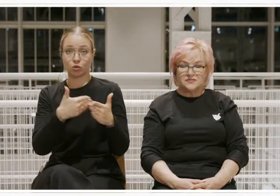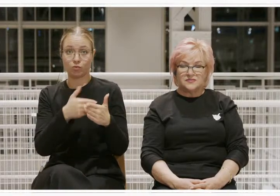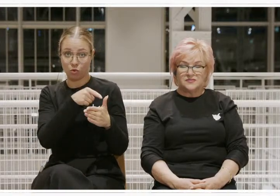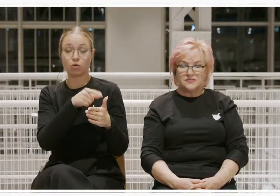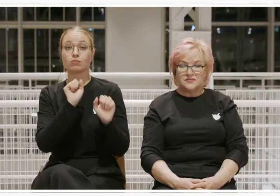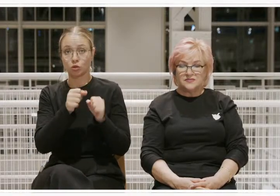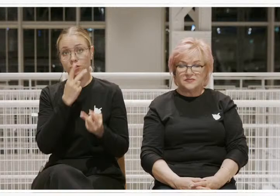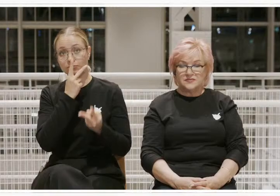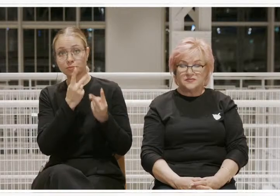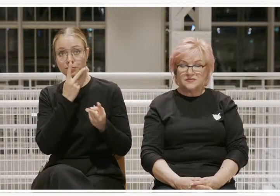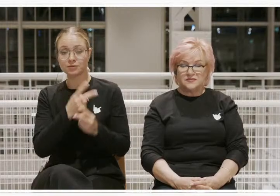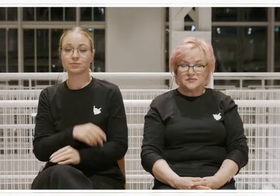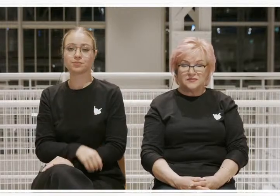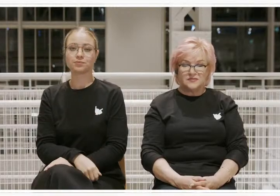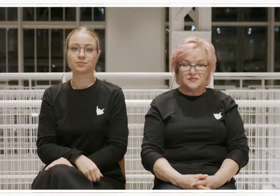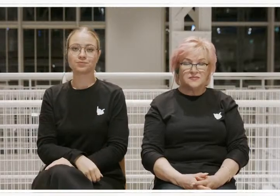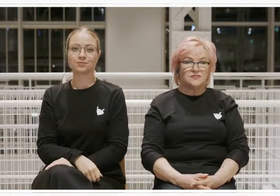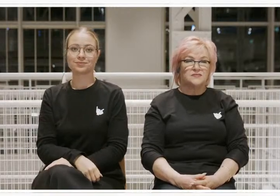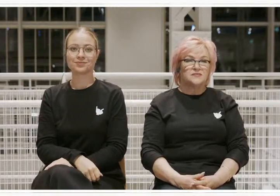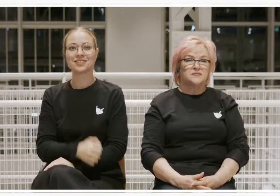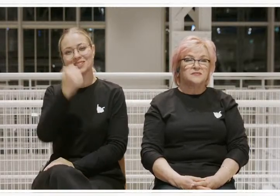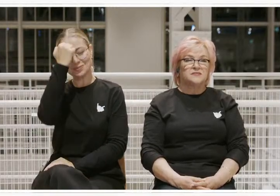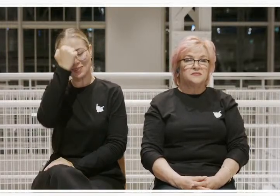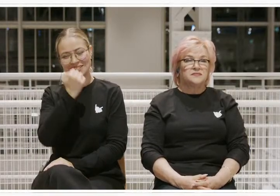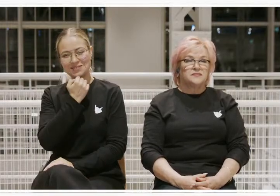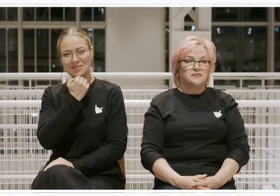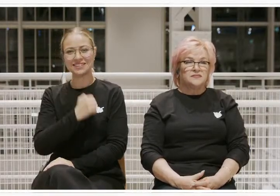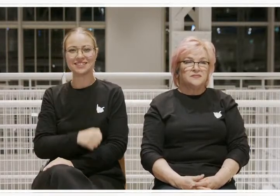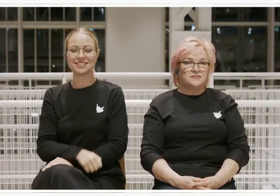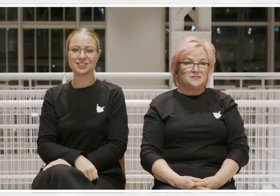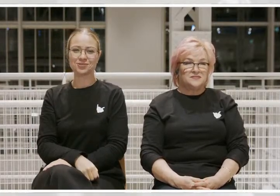So, spasiba.